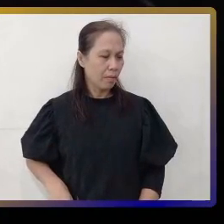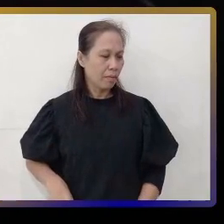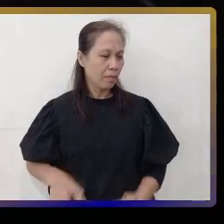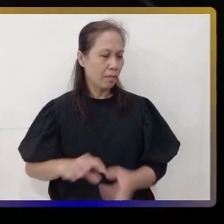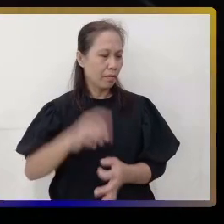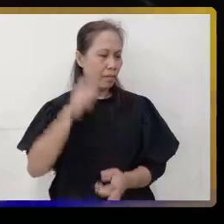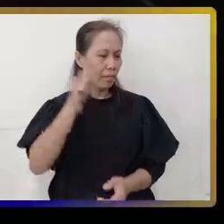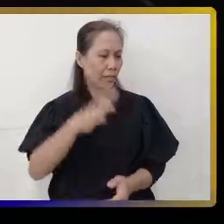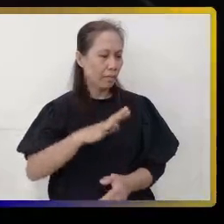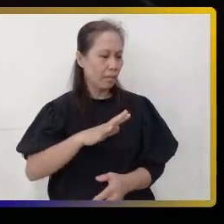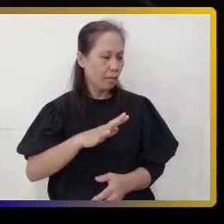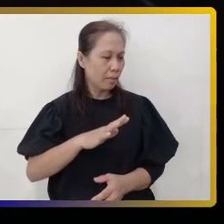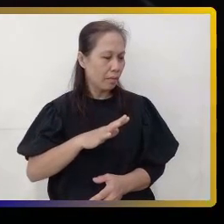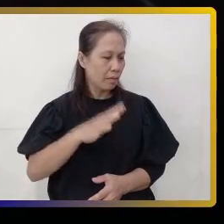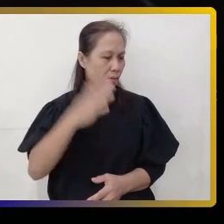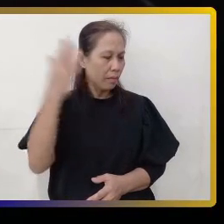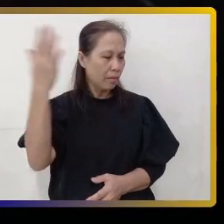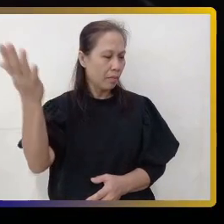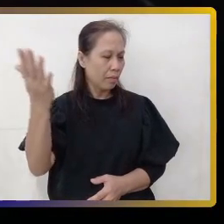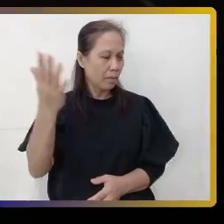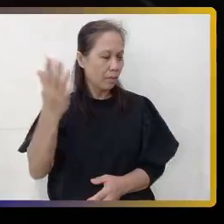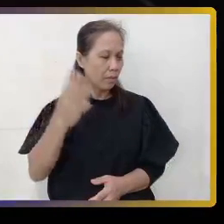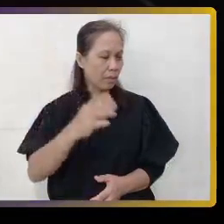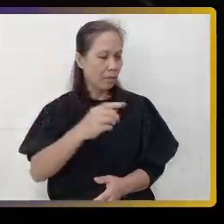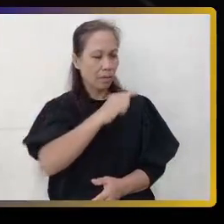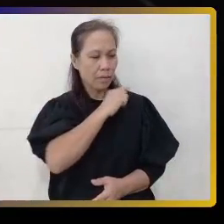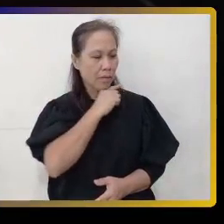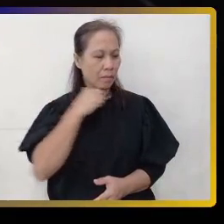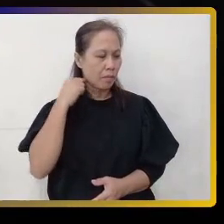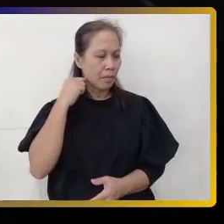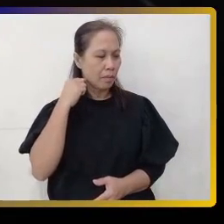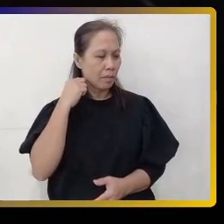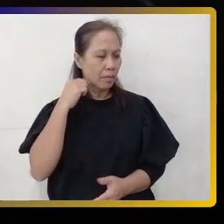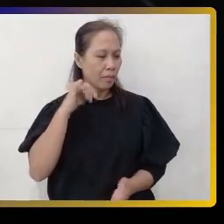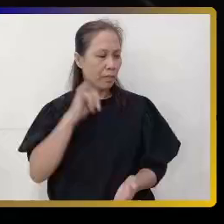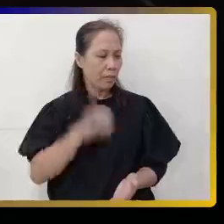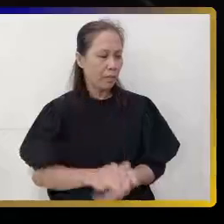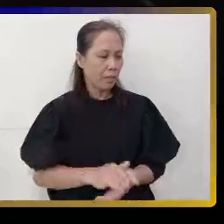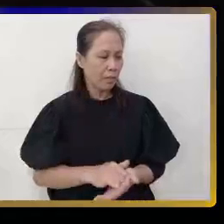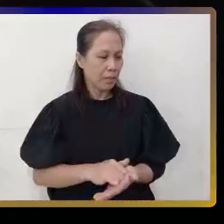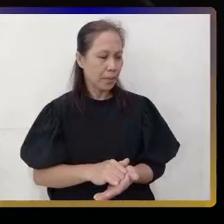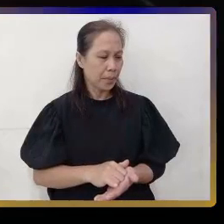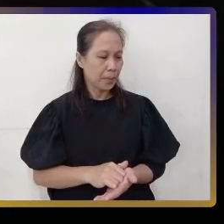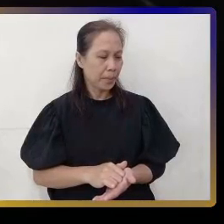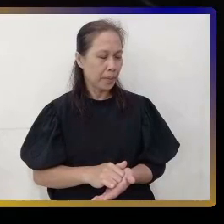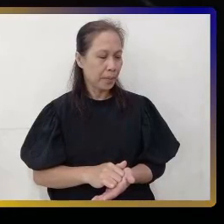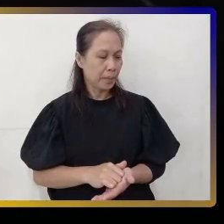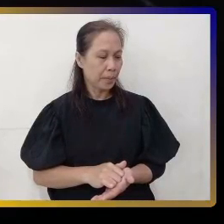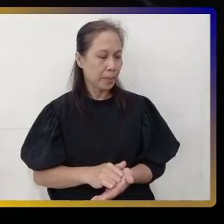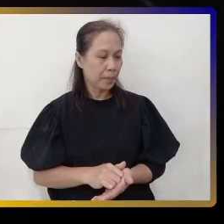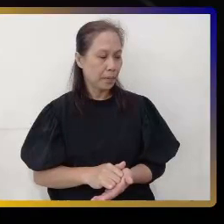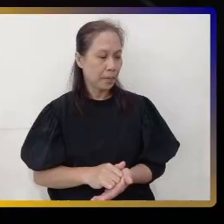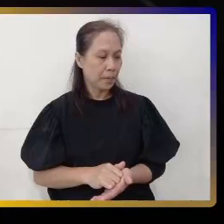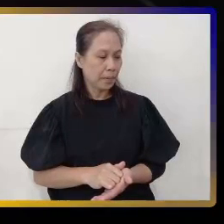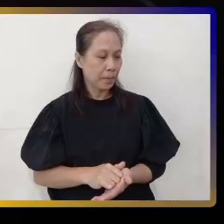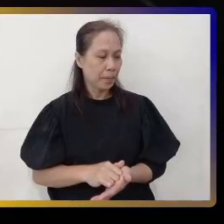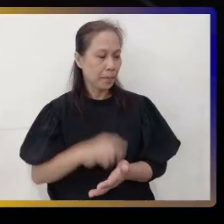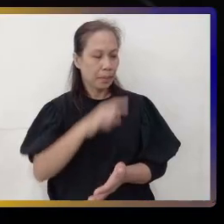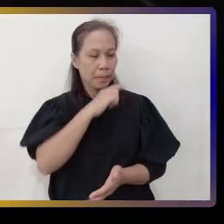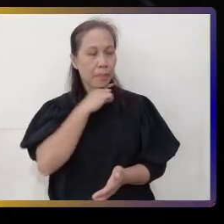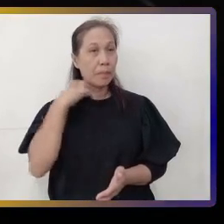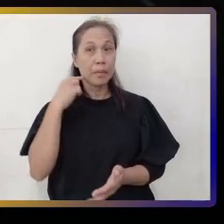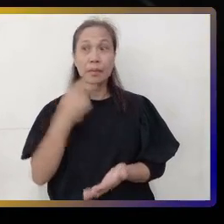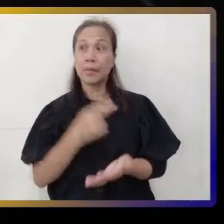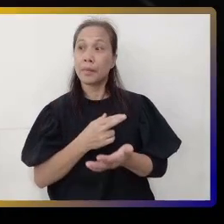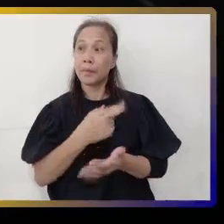priest Okay Inadd niyo po diyan yung priest the priest are the religious leaders